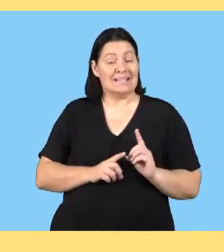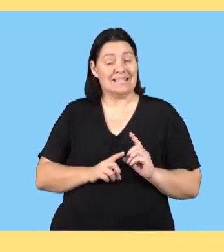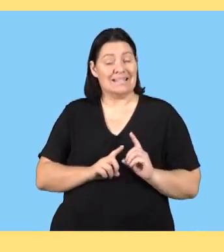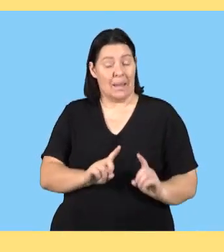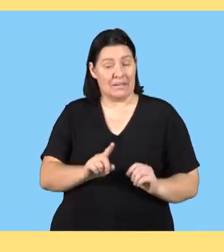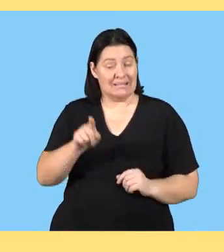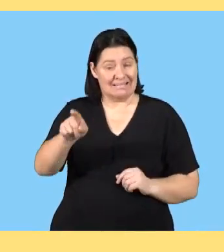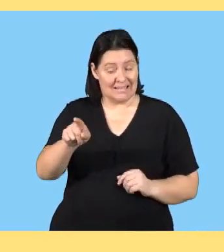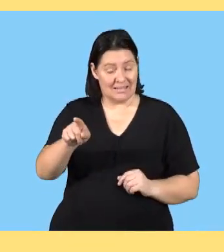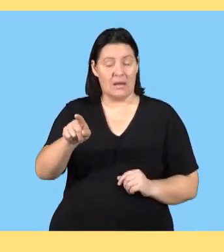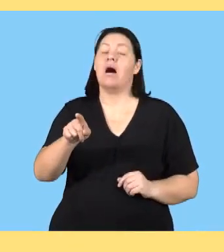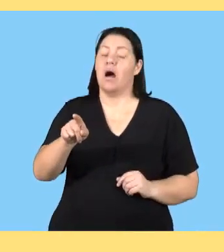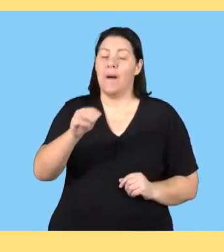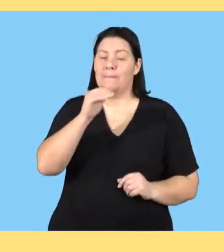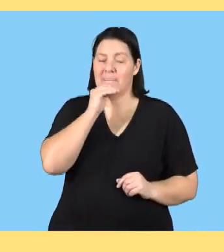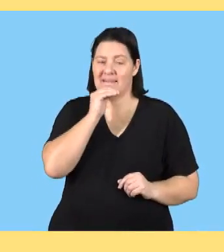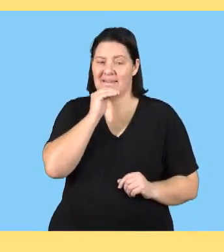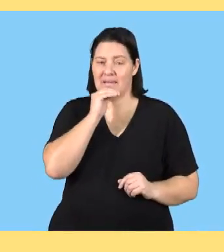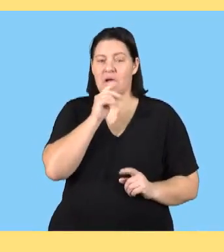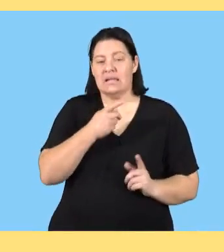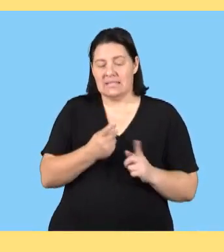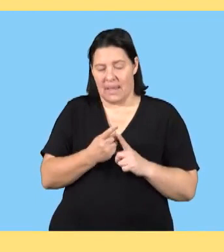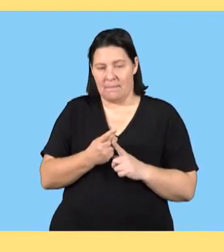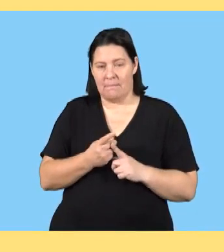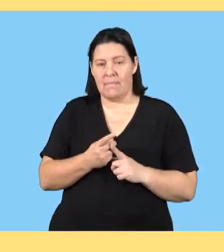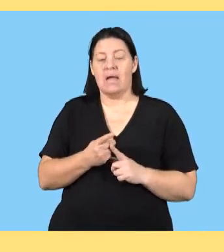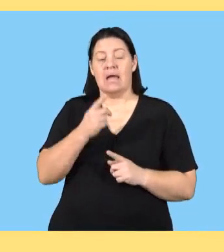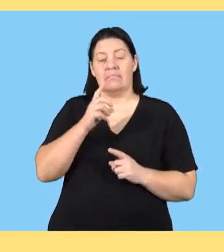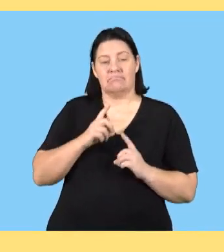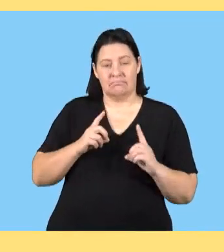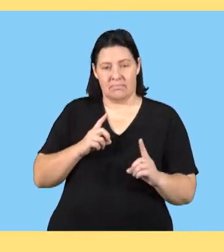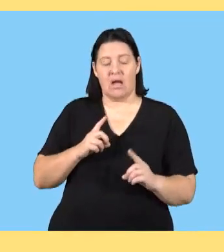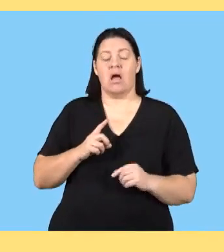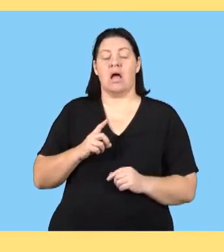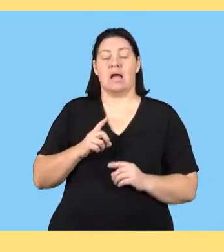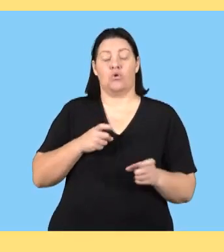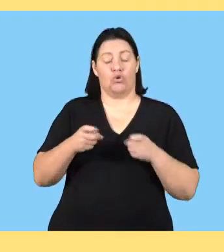we debit our debtor, it means we also come and debit our debtor's control,